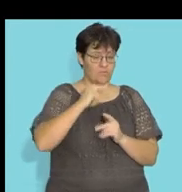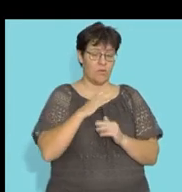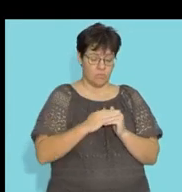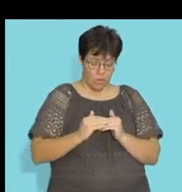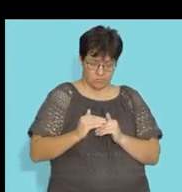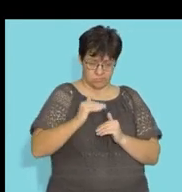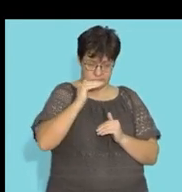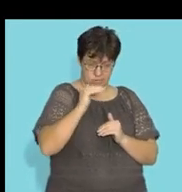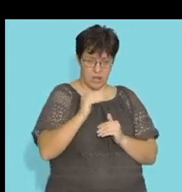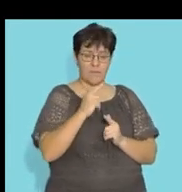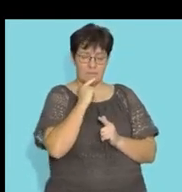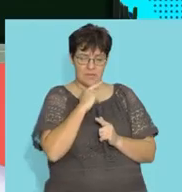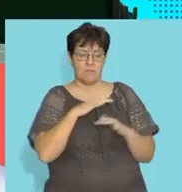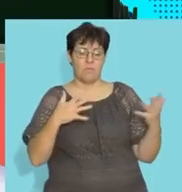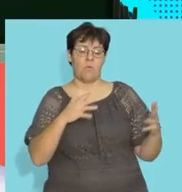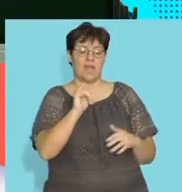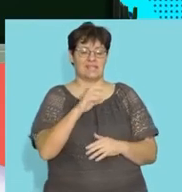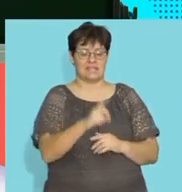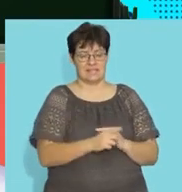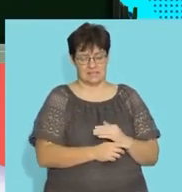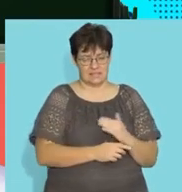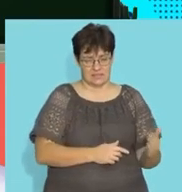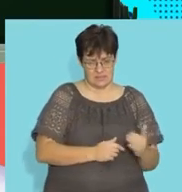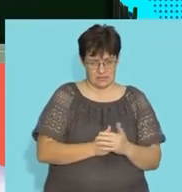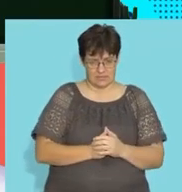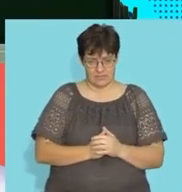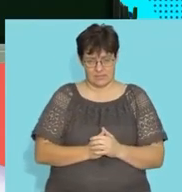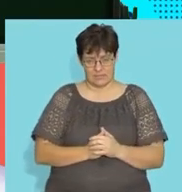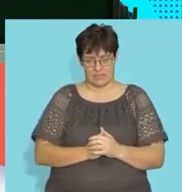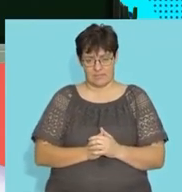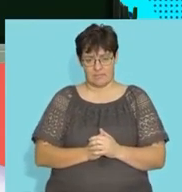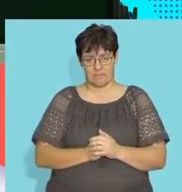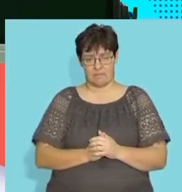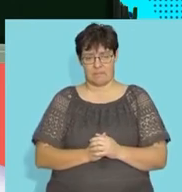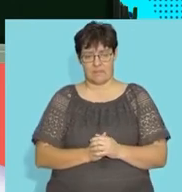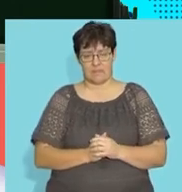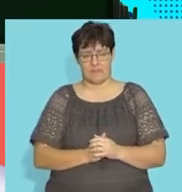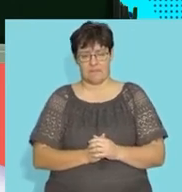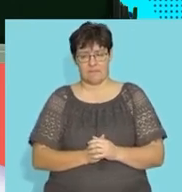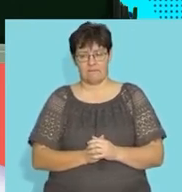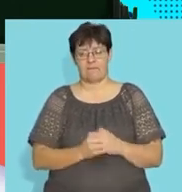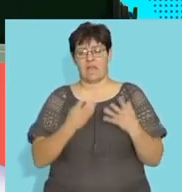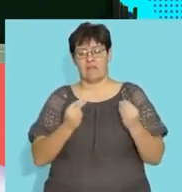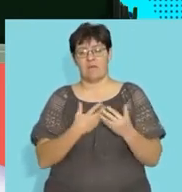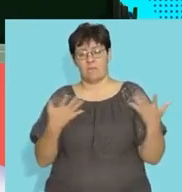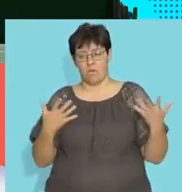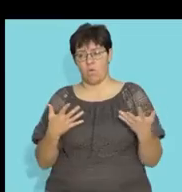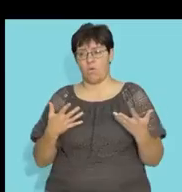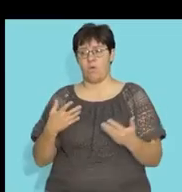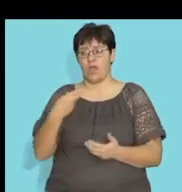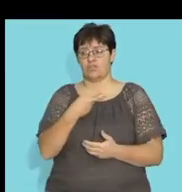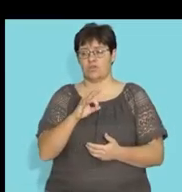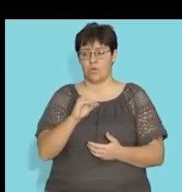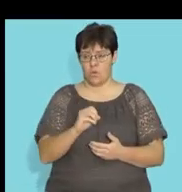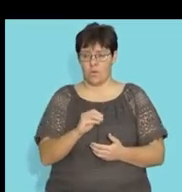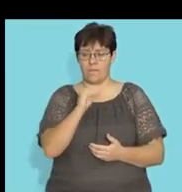have more hydronium ions in solution, we know that it is acidic. So when we have more